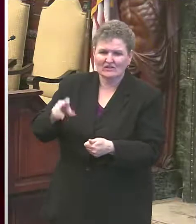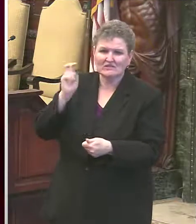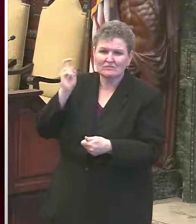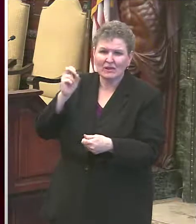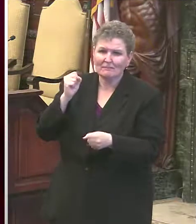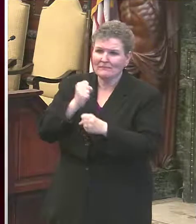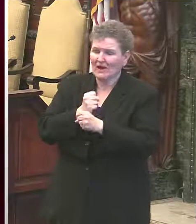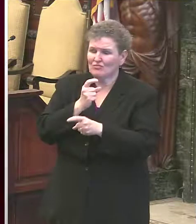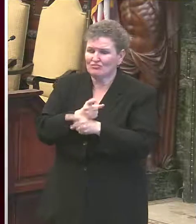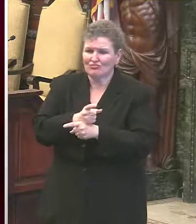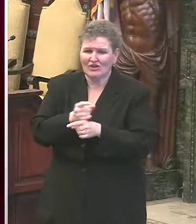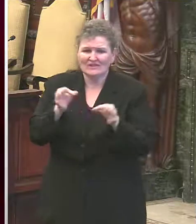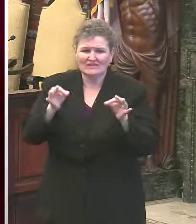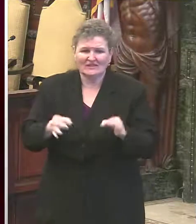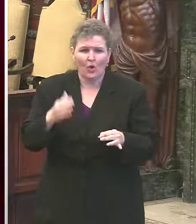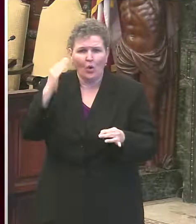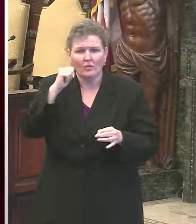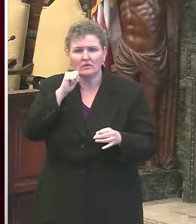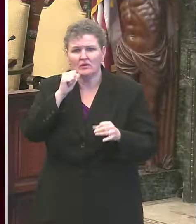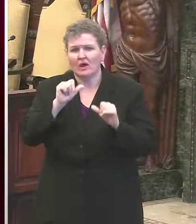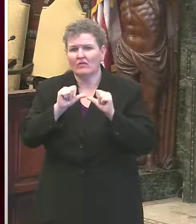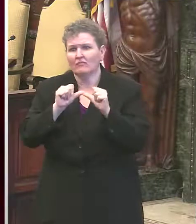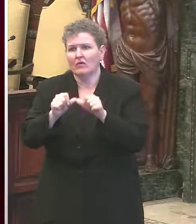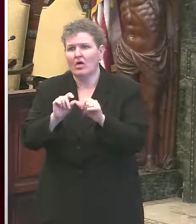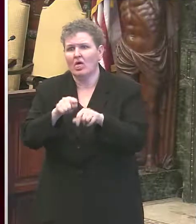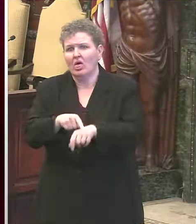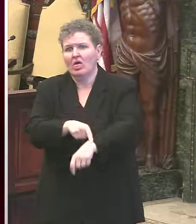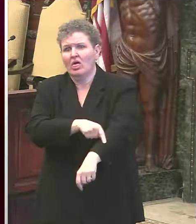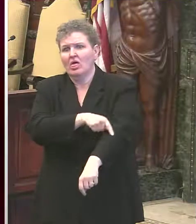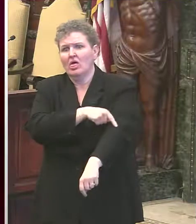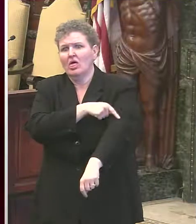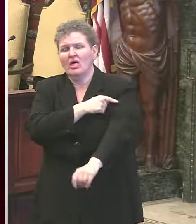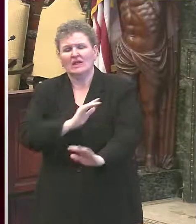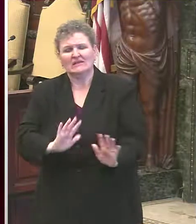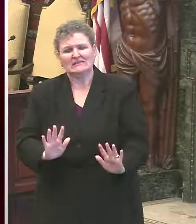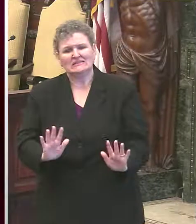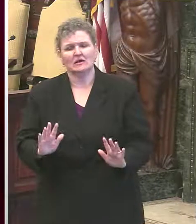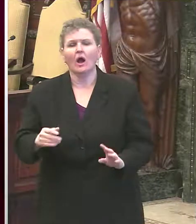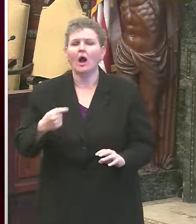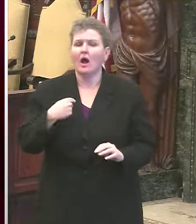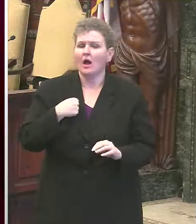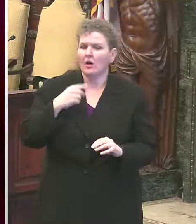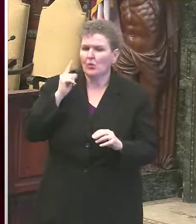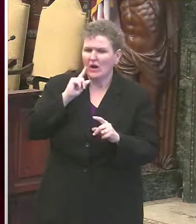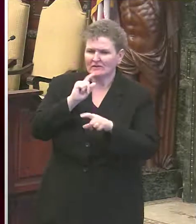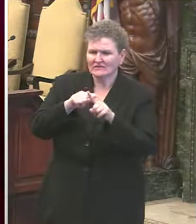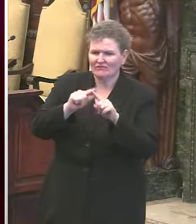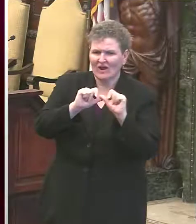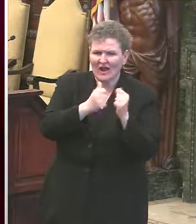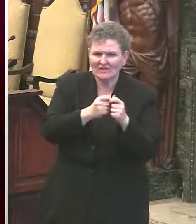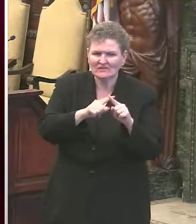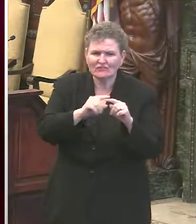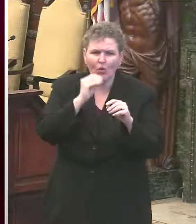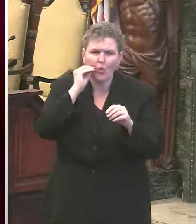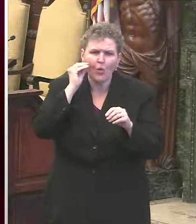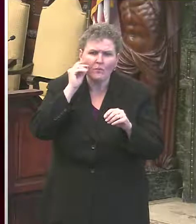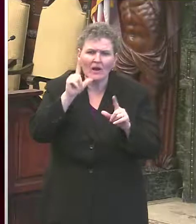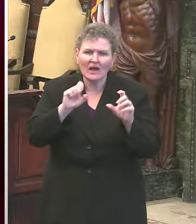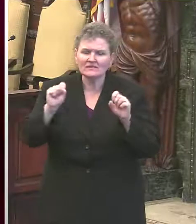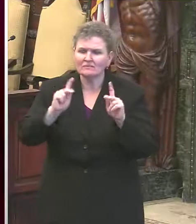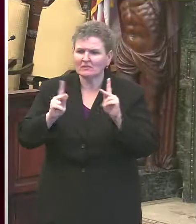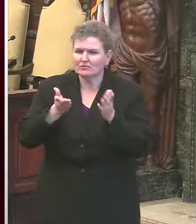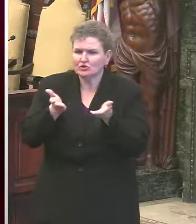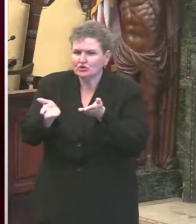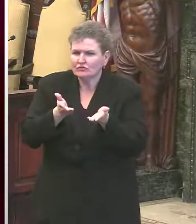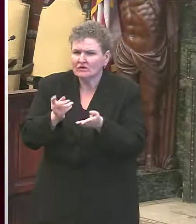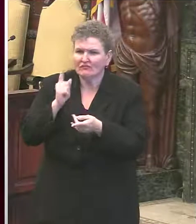forever. And we have been meeting police, managing director's office, and other agencies within the city, Homeless Services, with SEPTA to